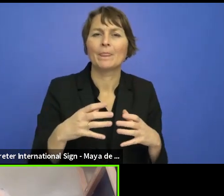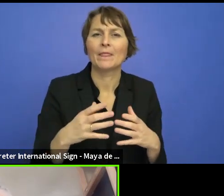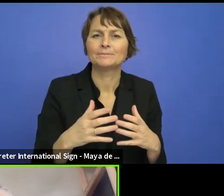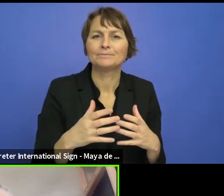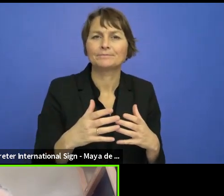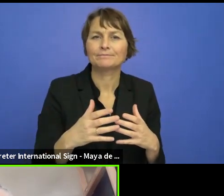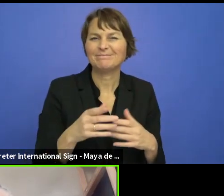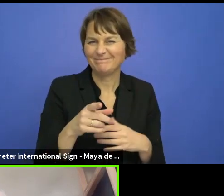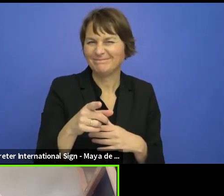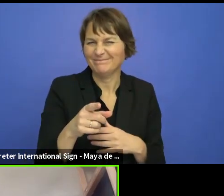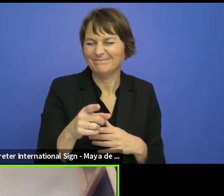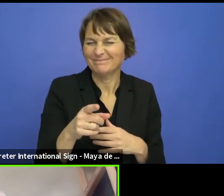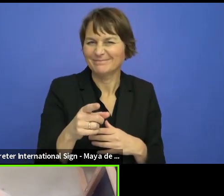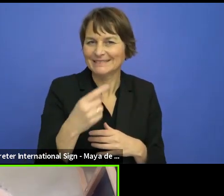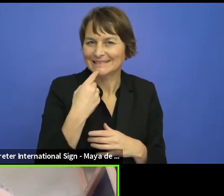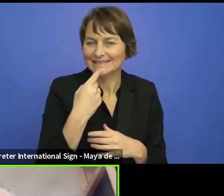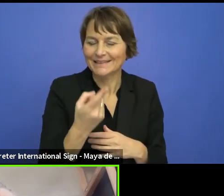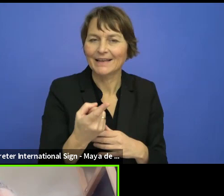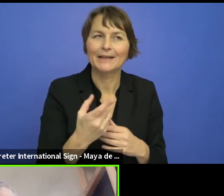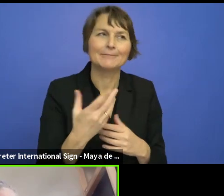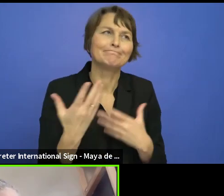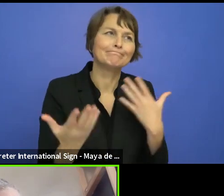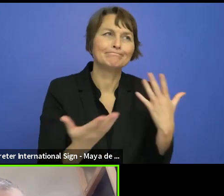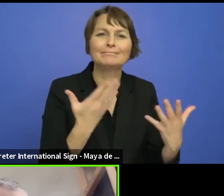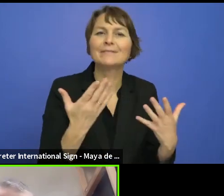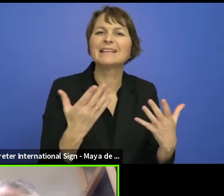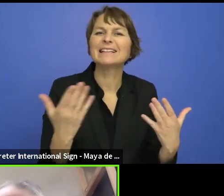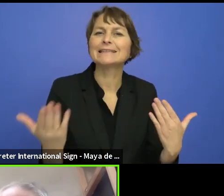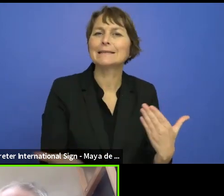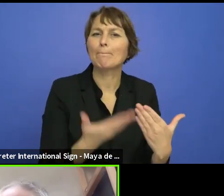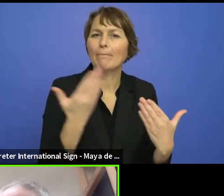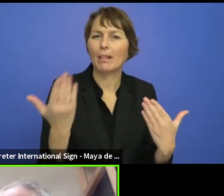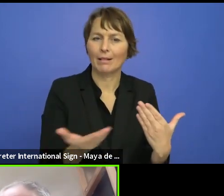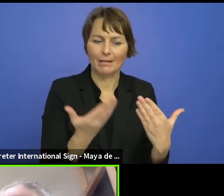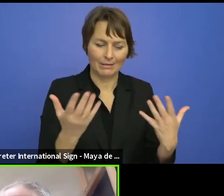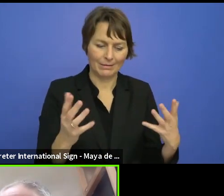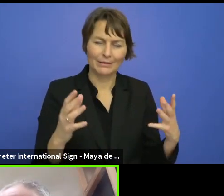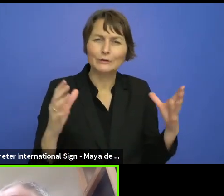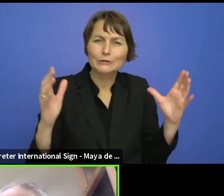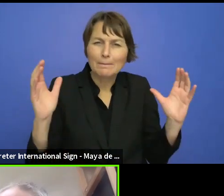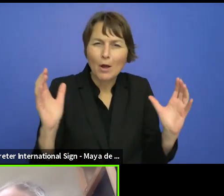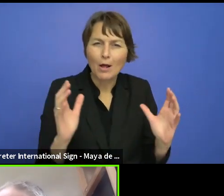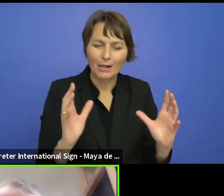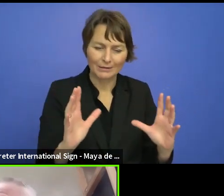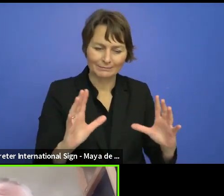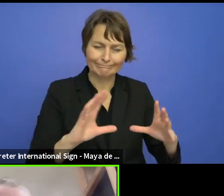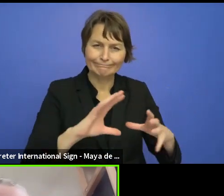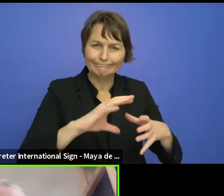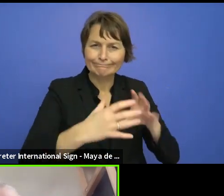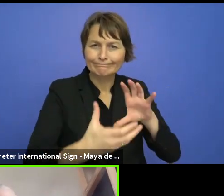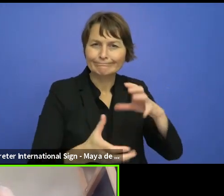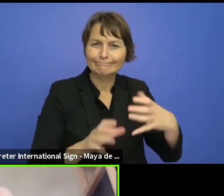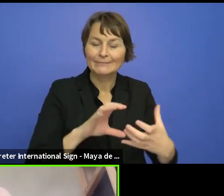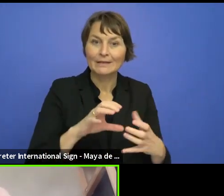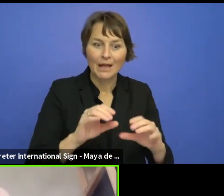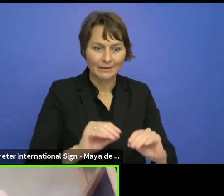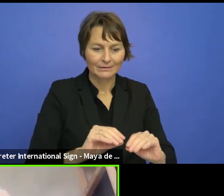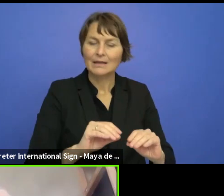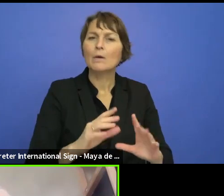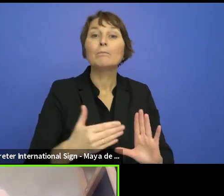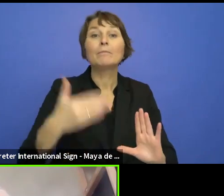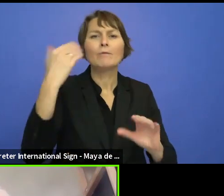as you mentioned, the kind of you could call it simplicity, but let's say like smaller in not spectacular anymore. It's